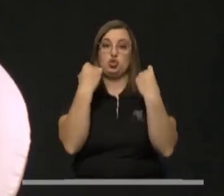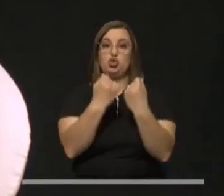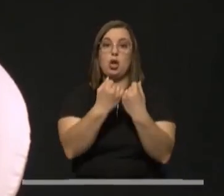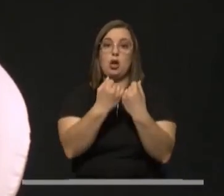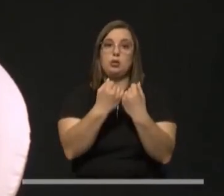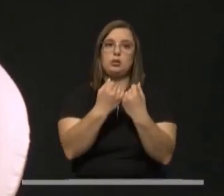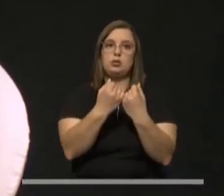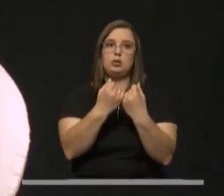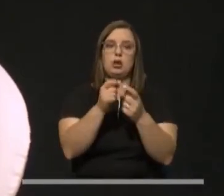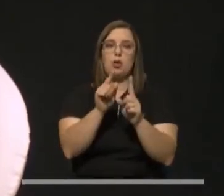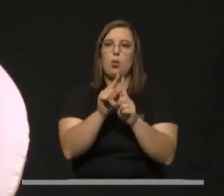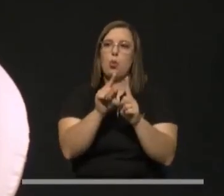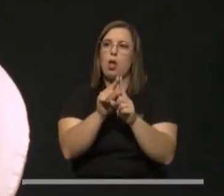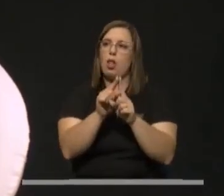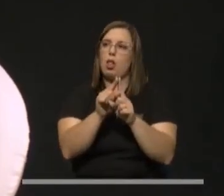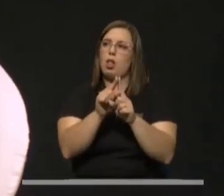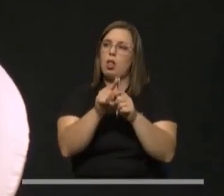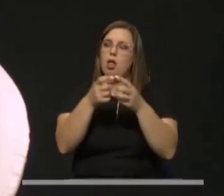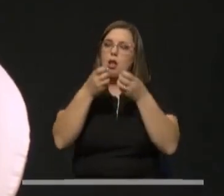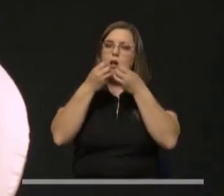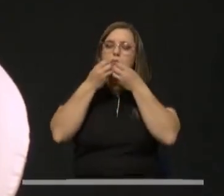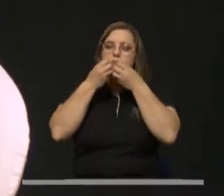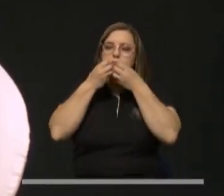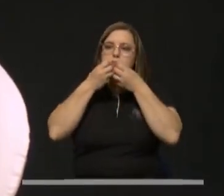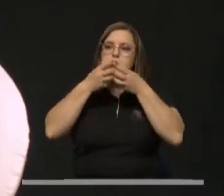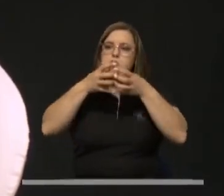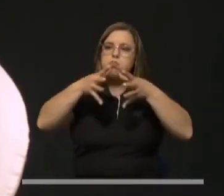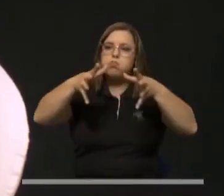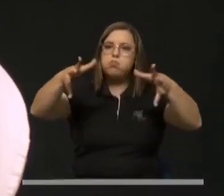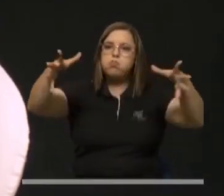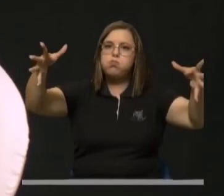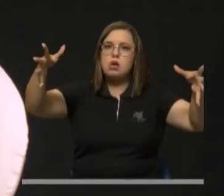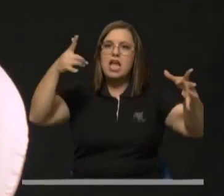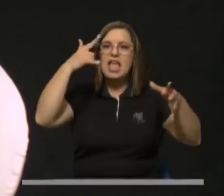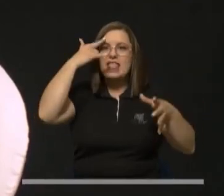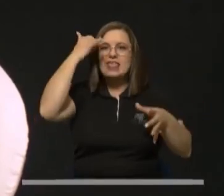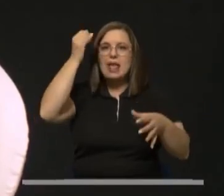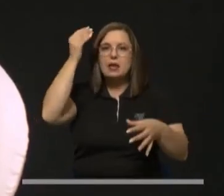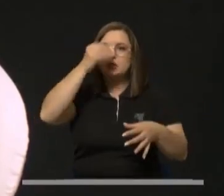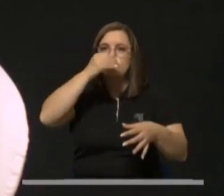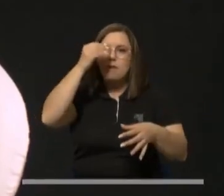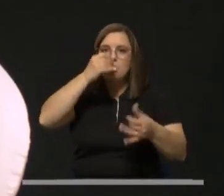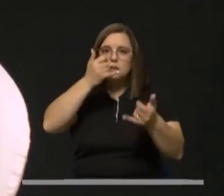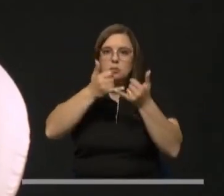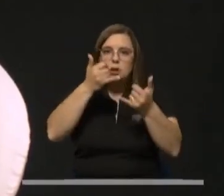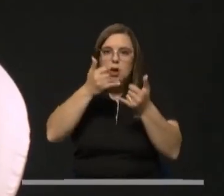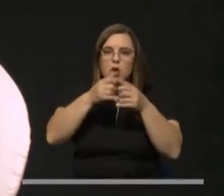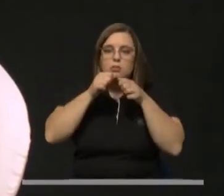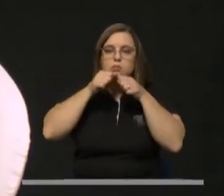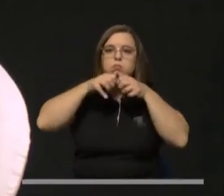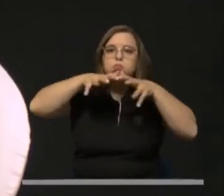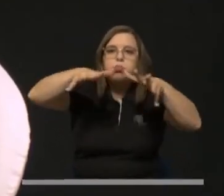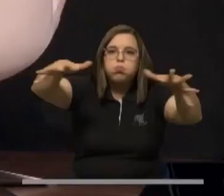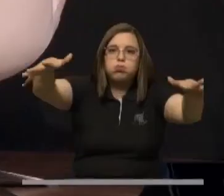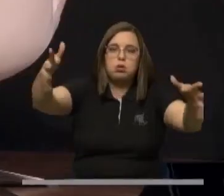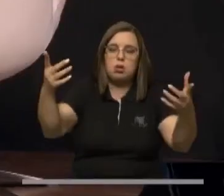other dimension is the social networks amplify the